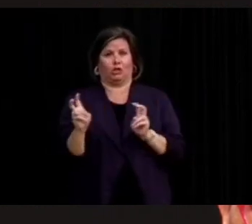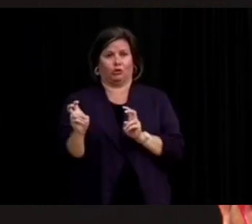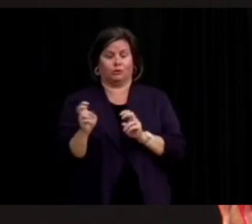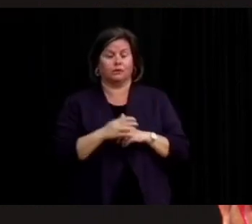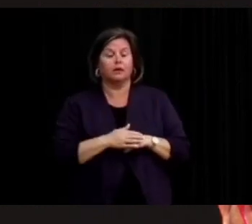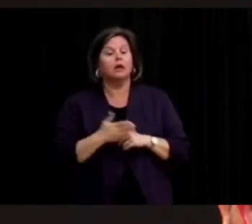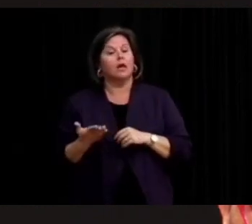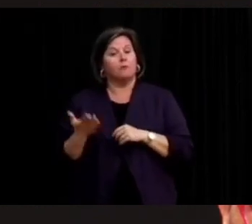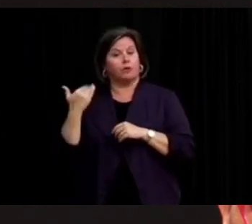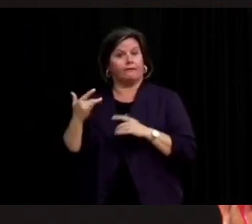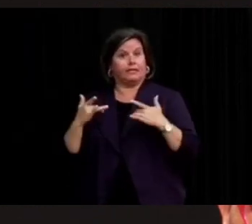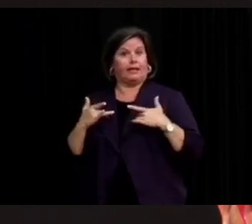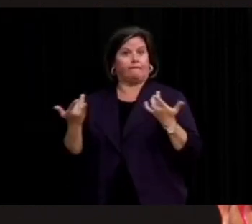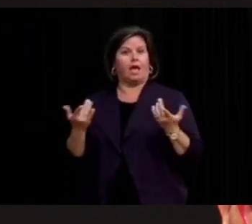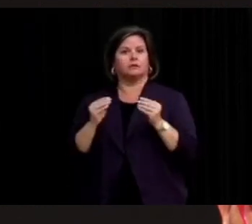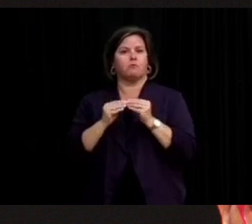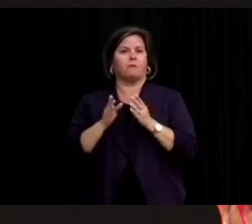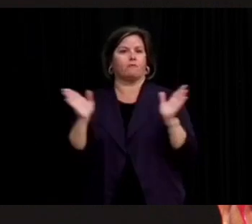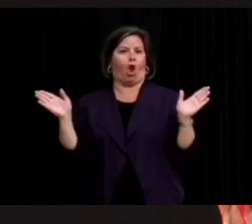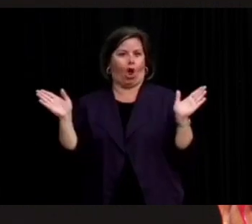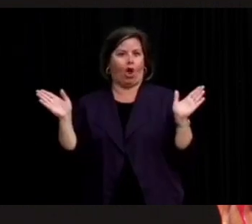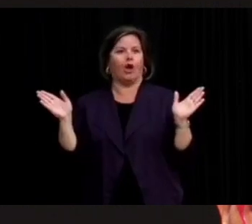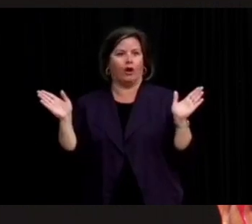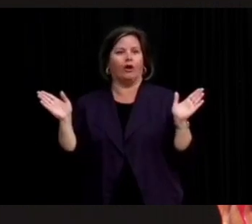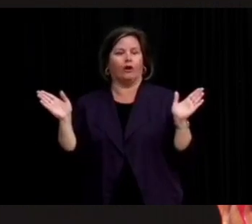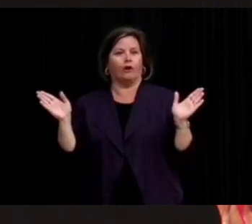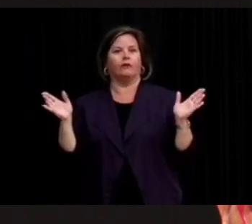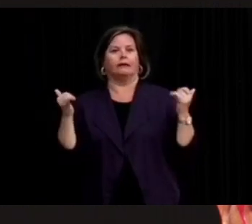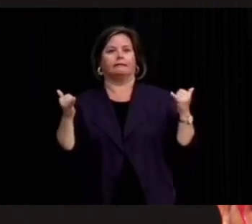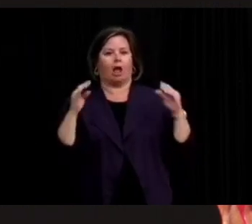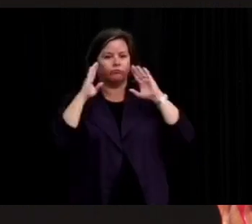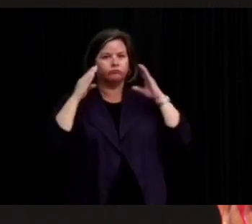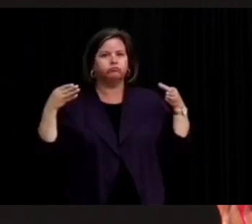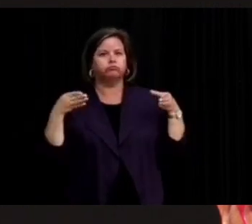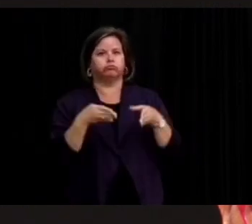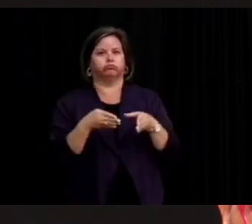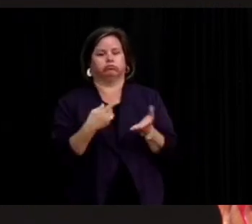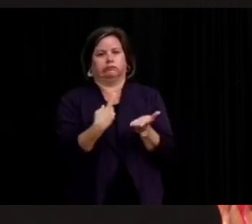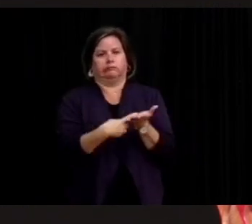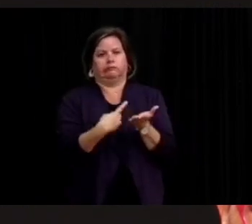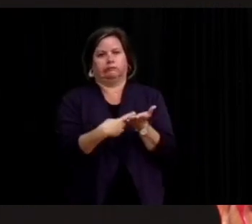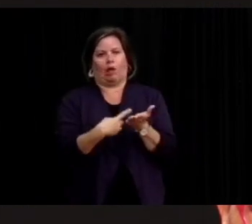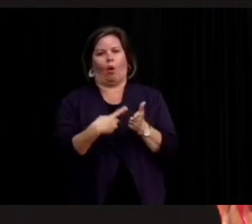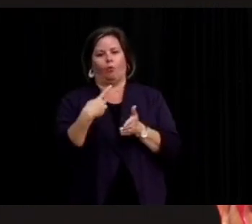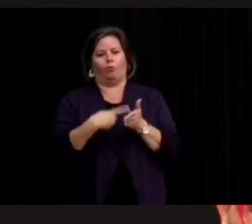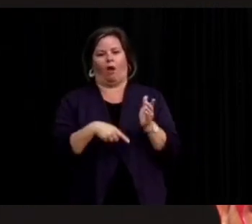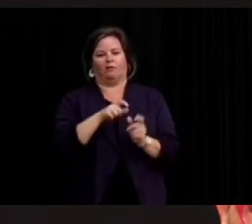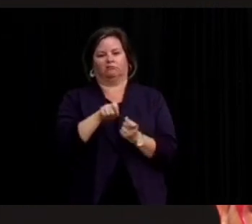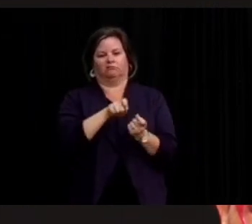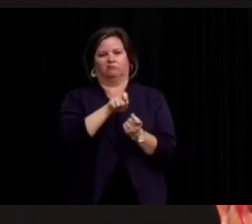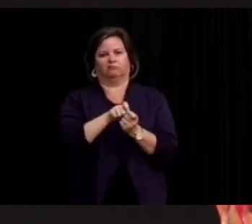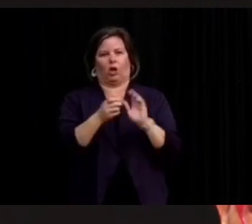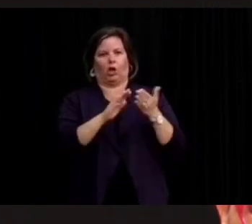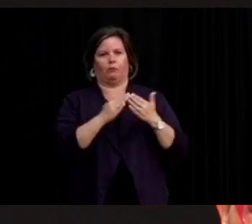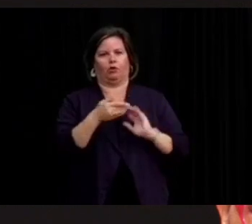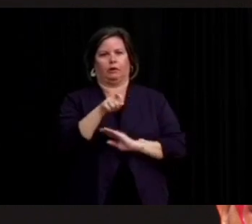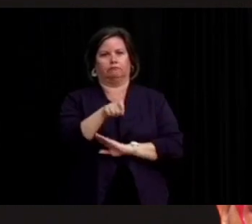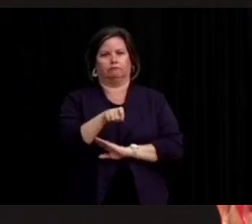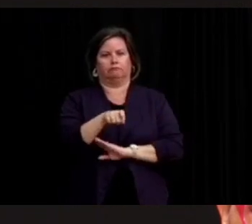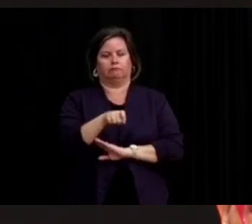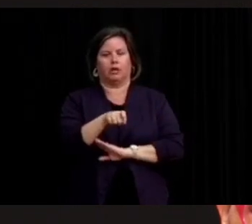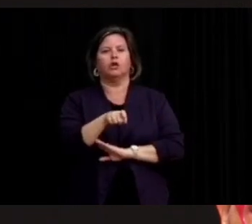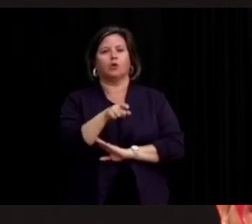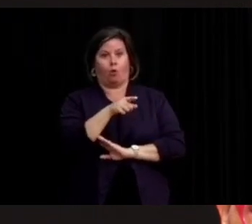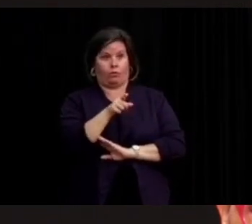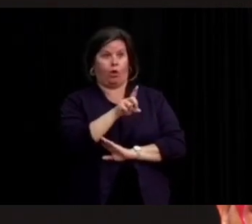which were much more broad, we wanted to tailor the discussion to what that community were seeing. So you can expect to see those dates